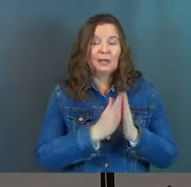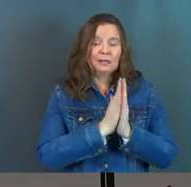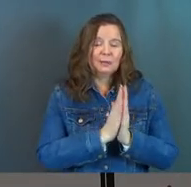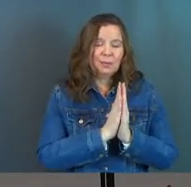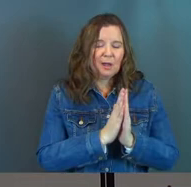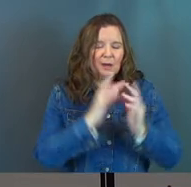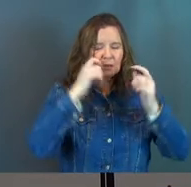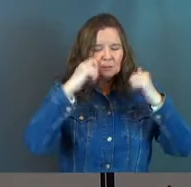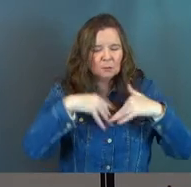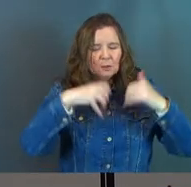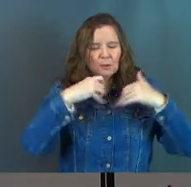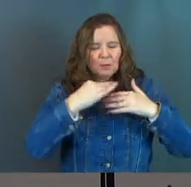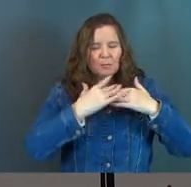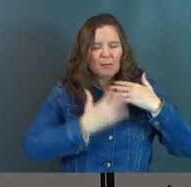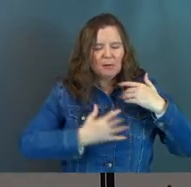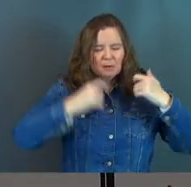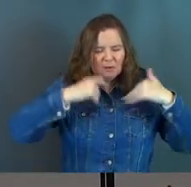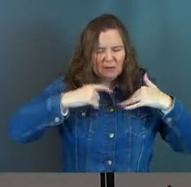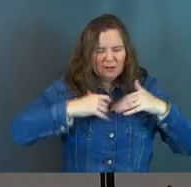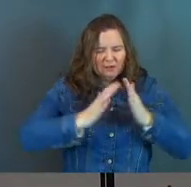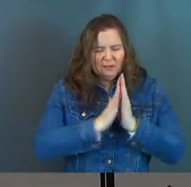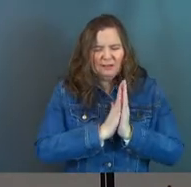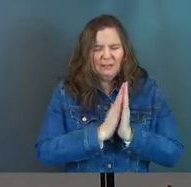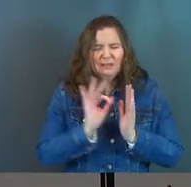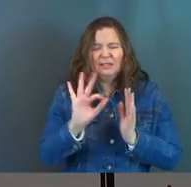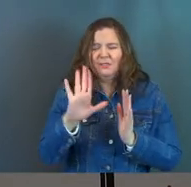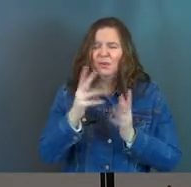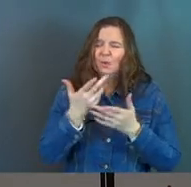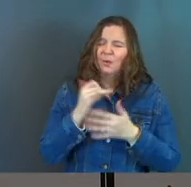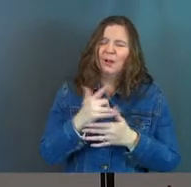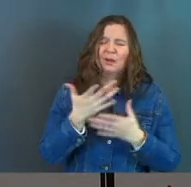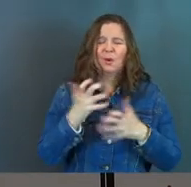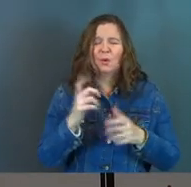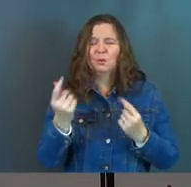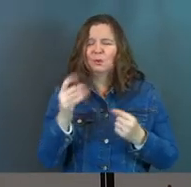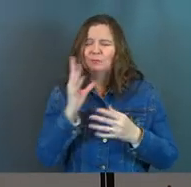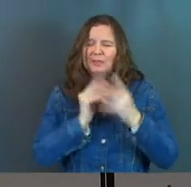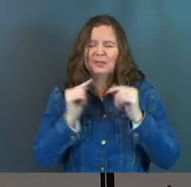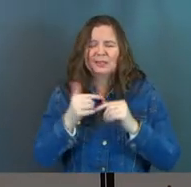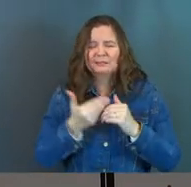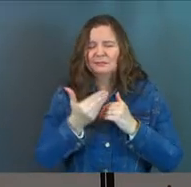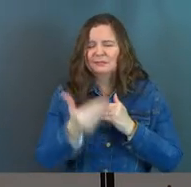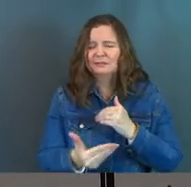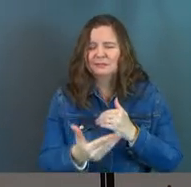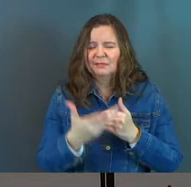of blood. He prayed to God and said, "If it's your will, let this cup pass from me," because